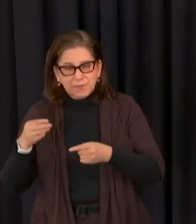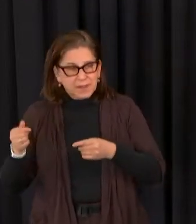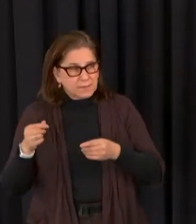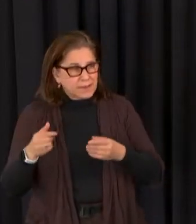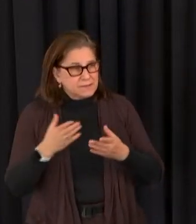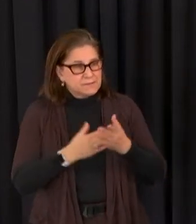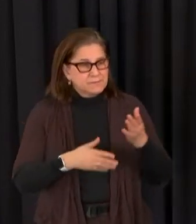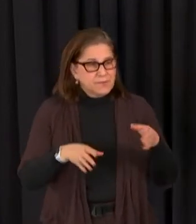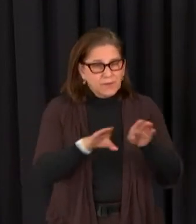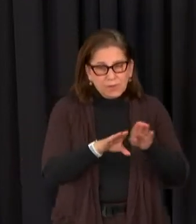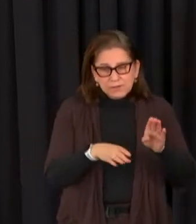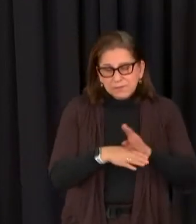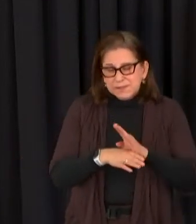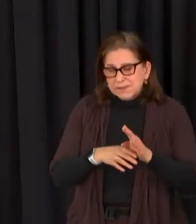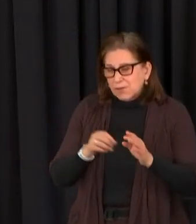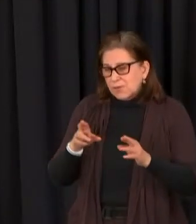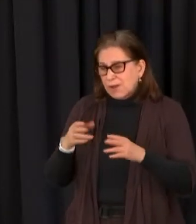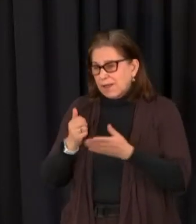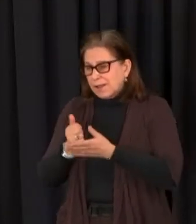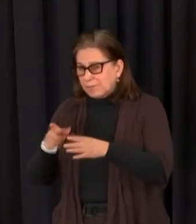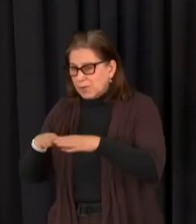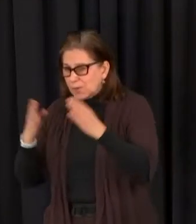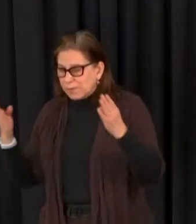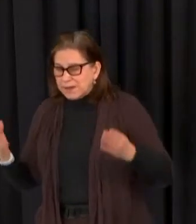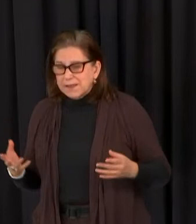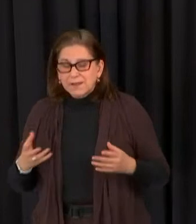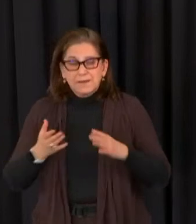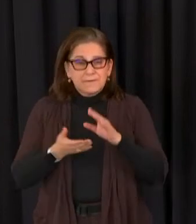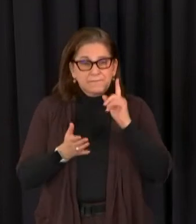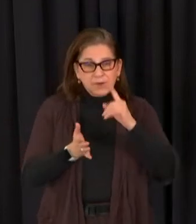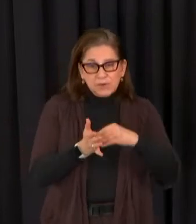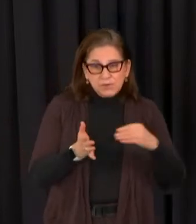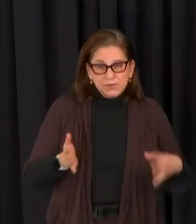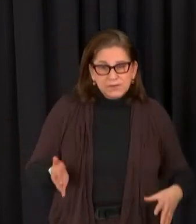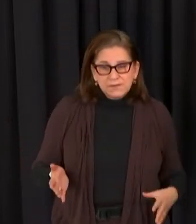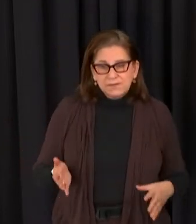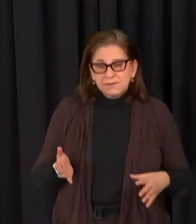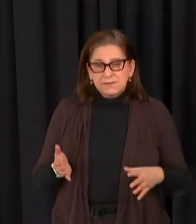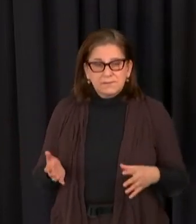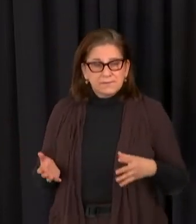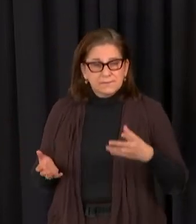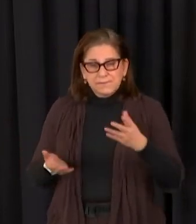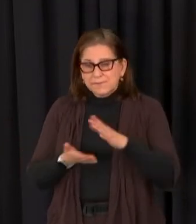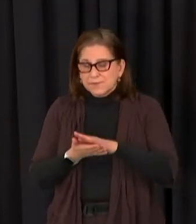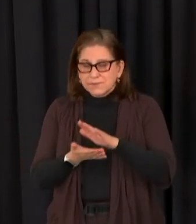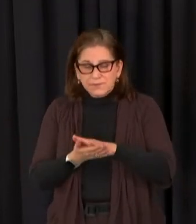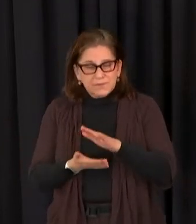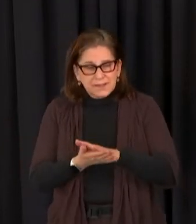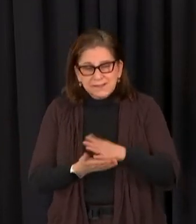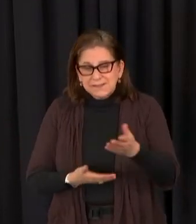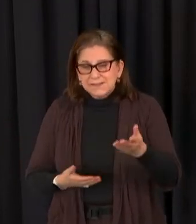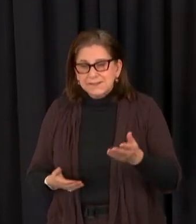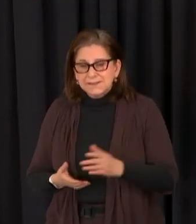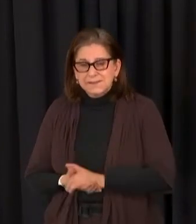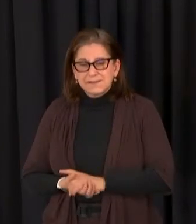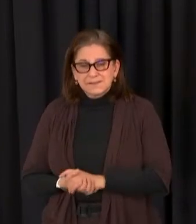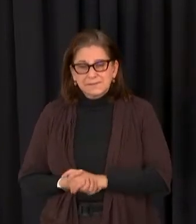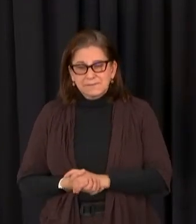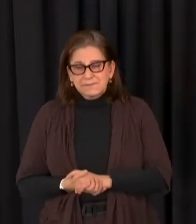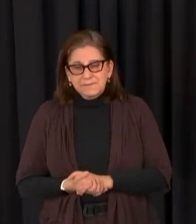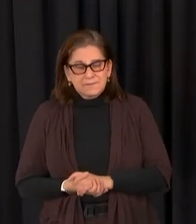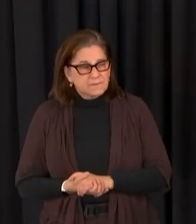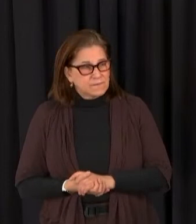shutter, and that's for our students who we have to accelerate